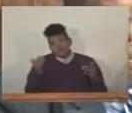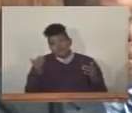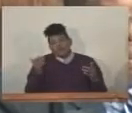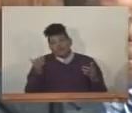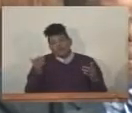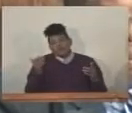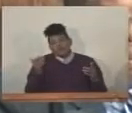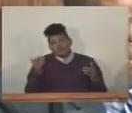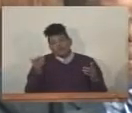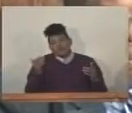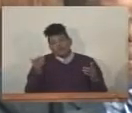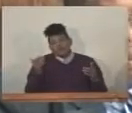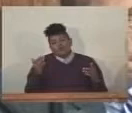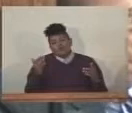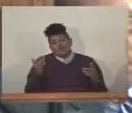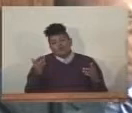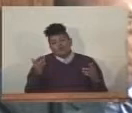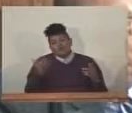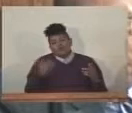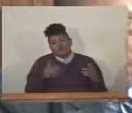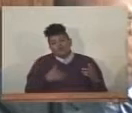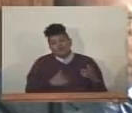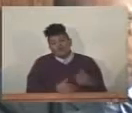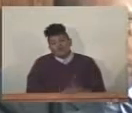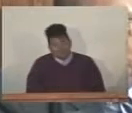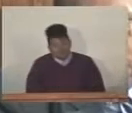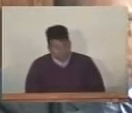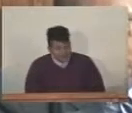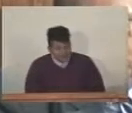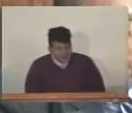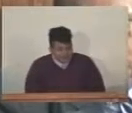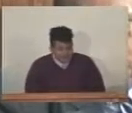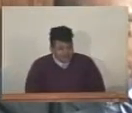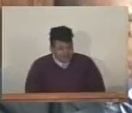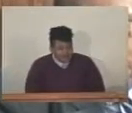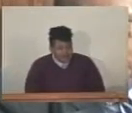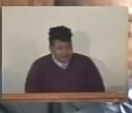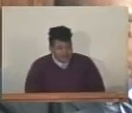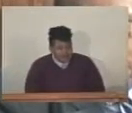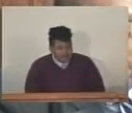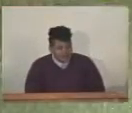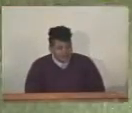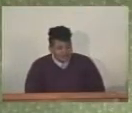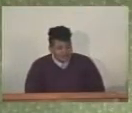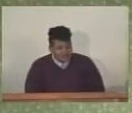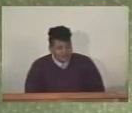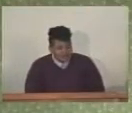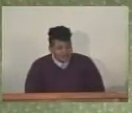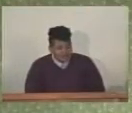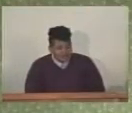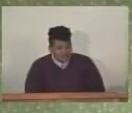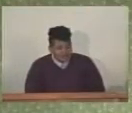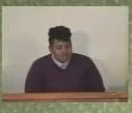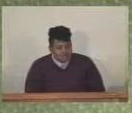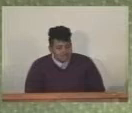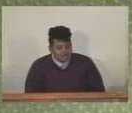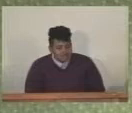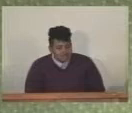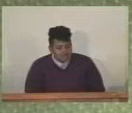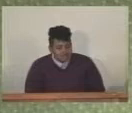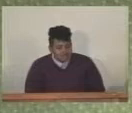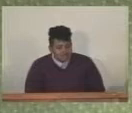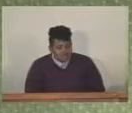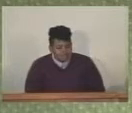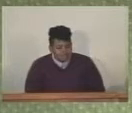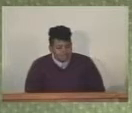to a civil action, although the caveat has been added that that action must be taken within 2 years, outside of the